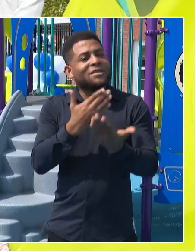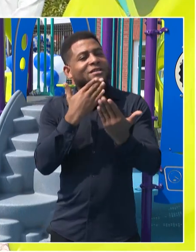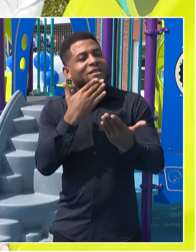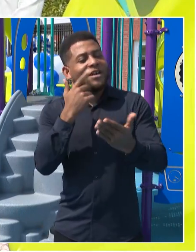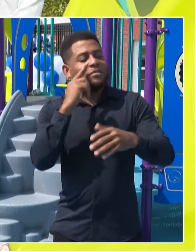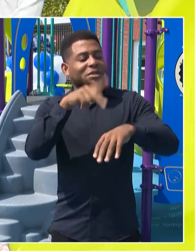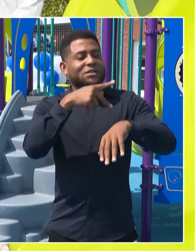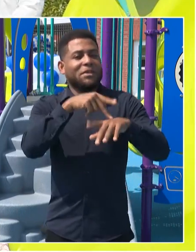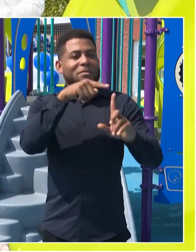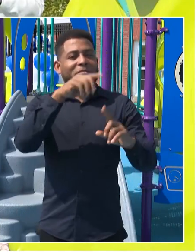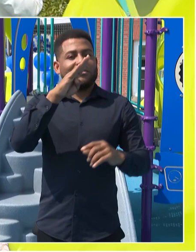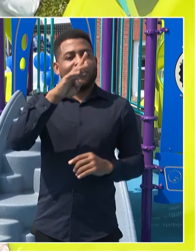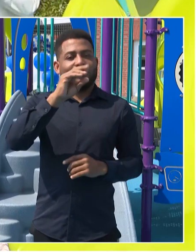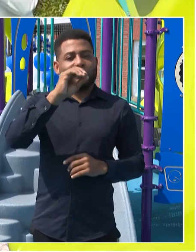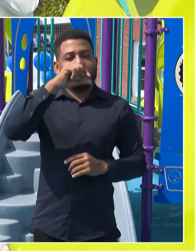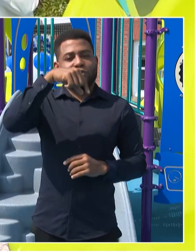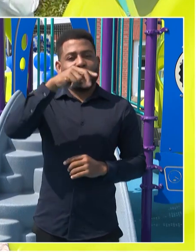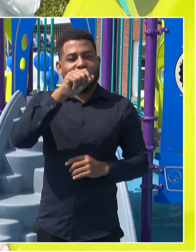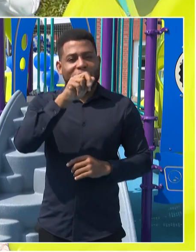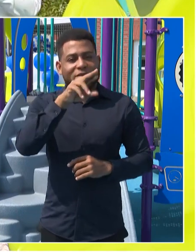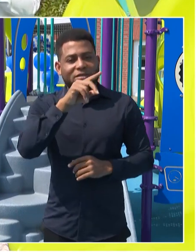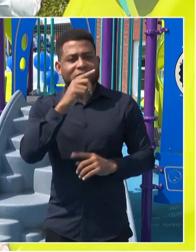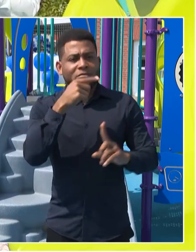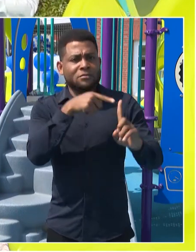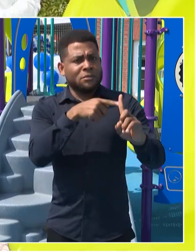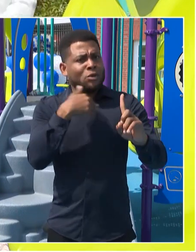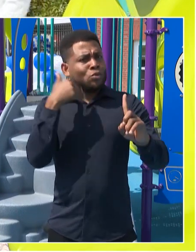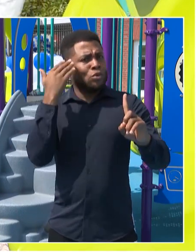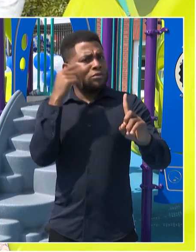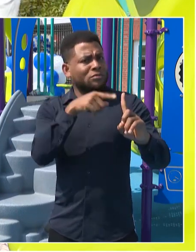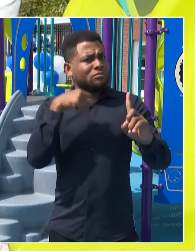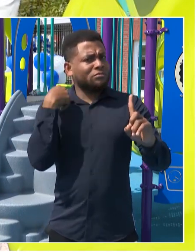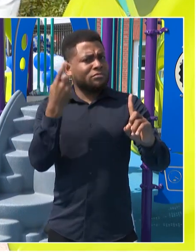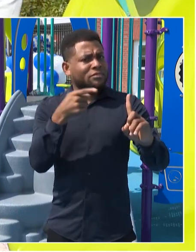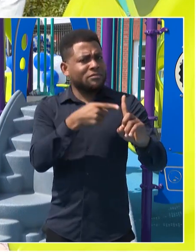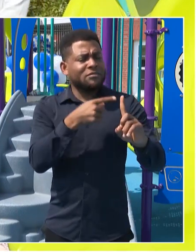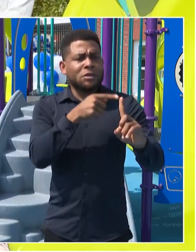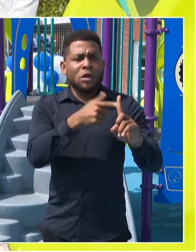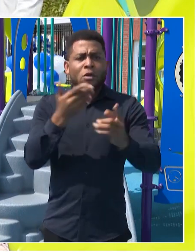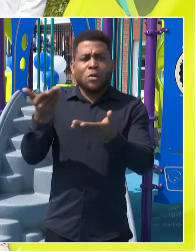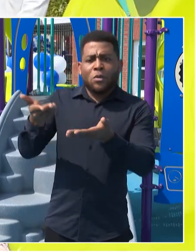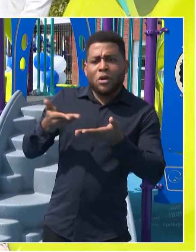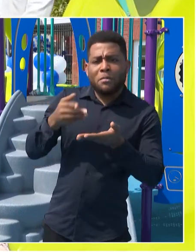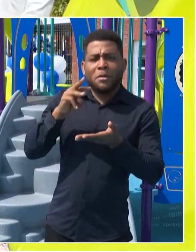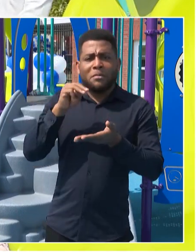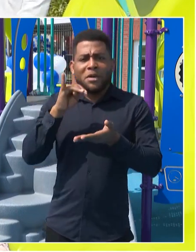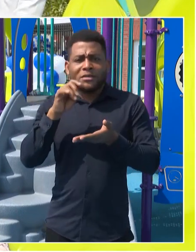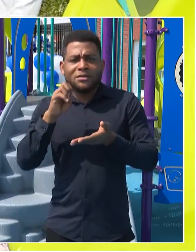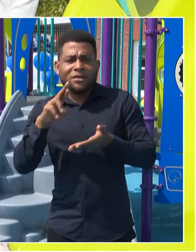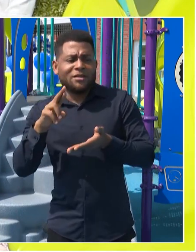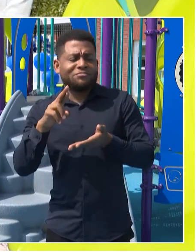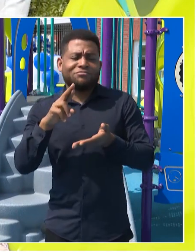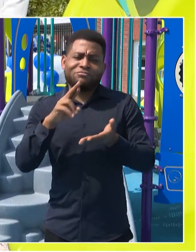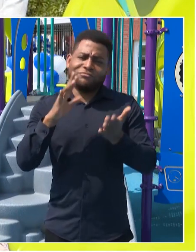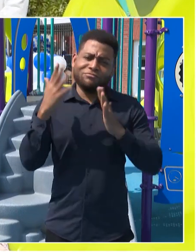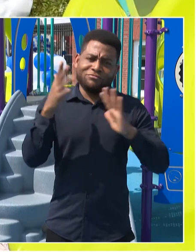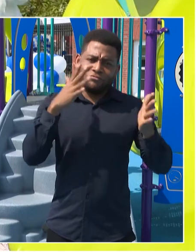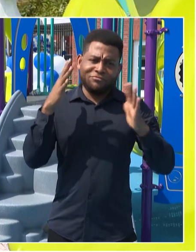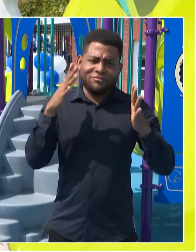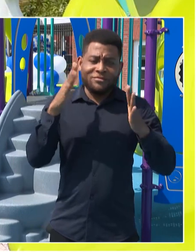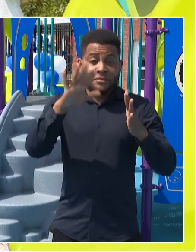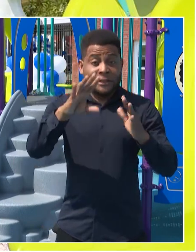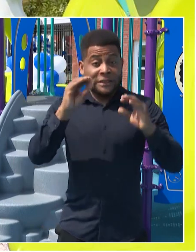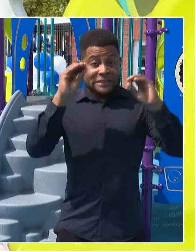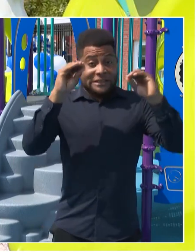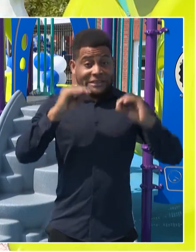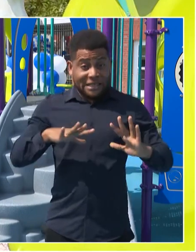Principal Brocard, who I know well. And I also want to acknowledge all of our teachers. Give our teachers a big round